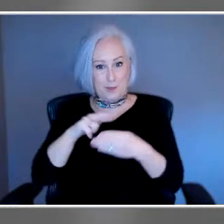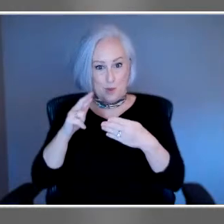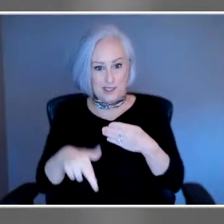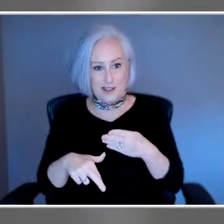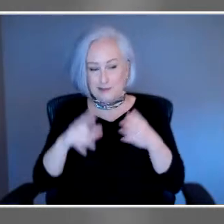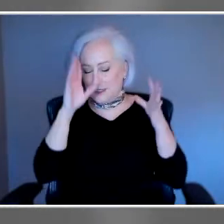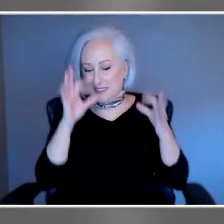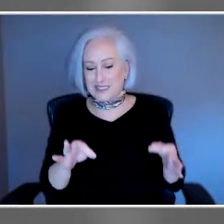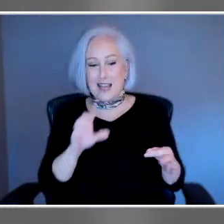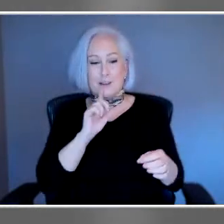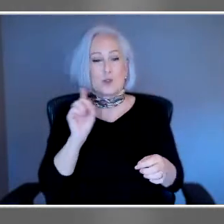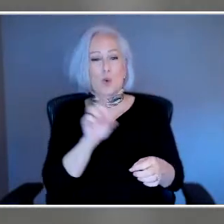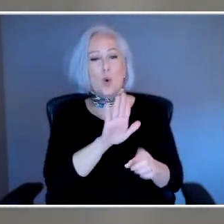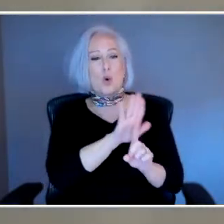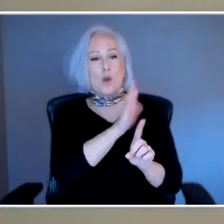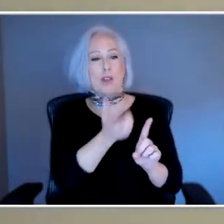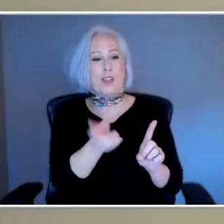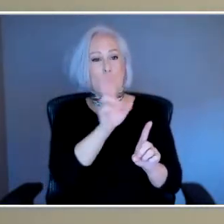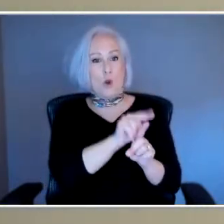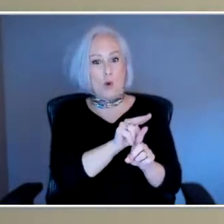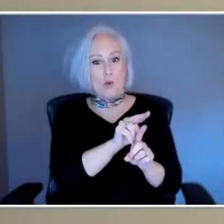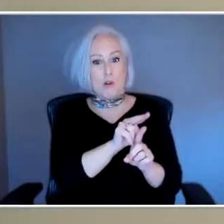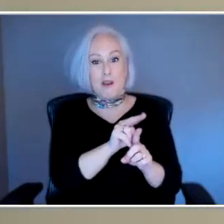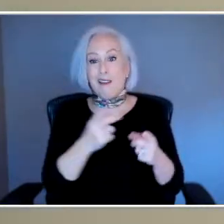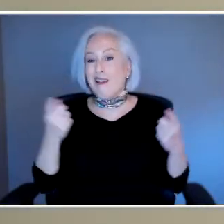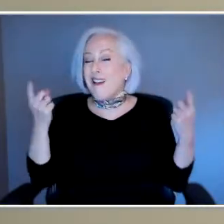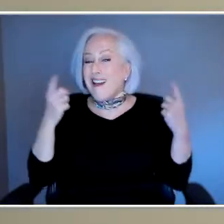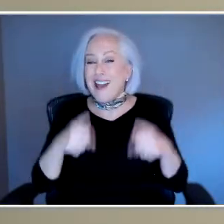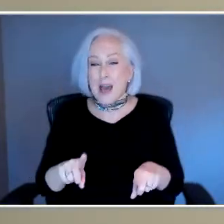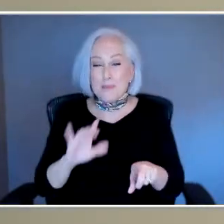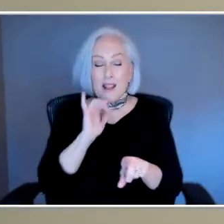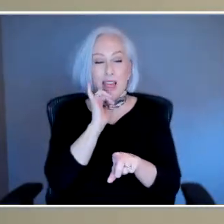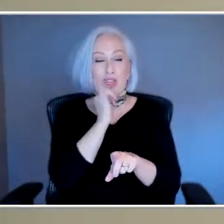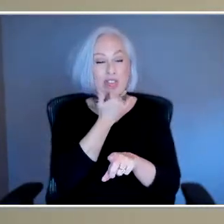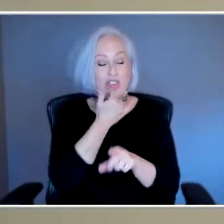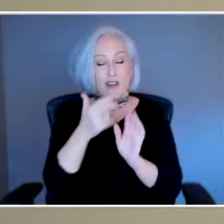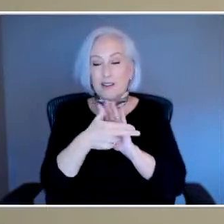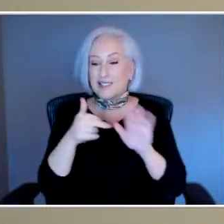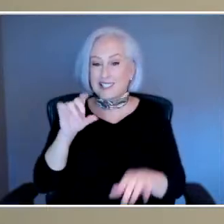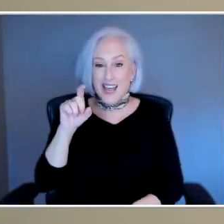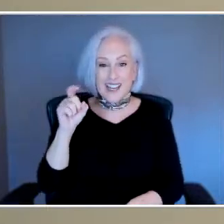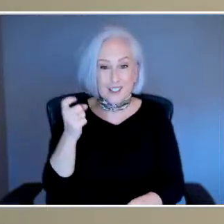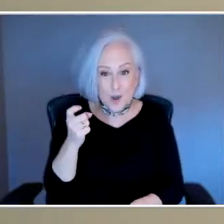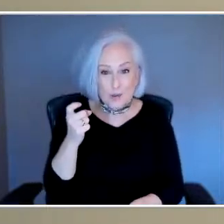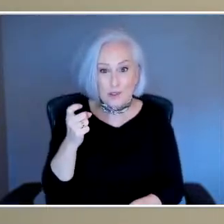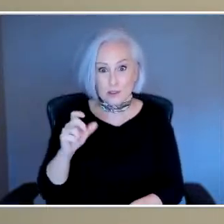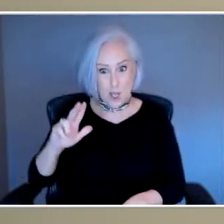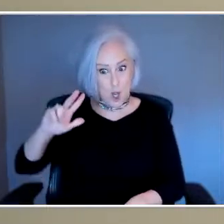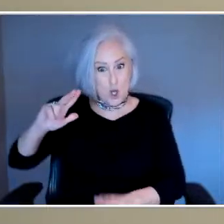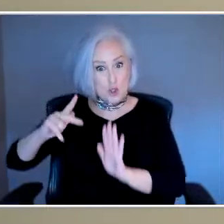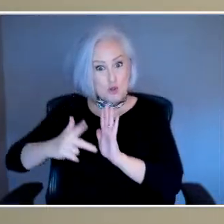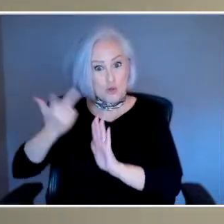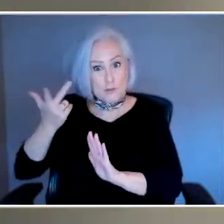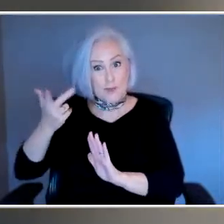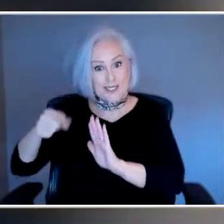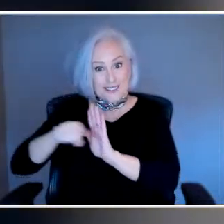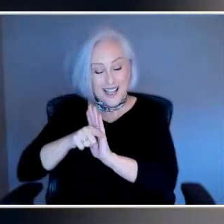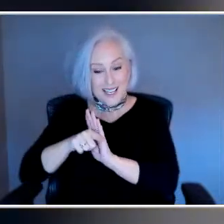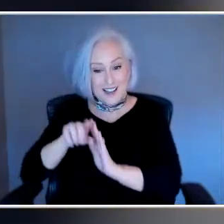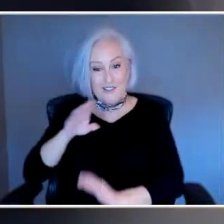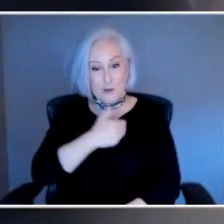out Allison was misdiagnosed. She didn't have triple negative breast cancer. On the day her treatment was to